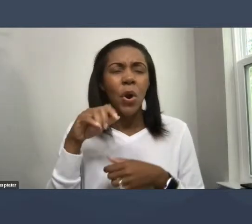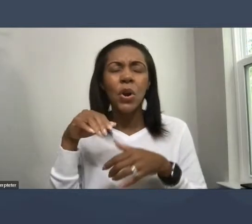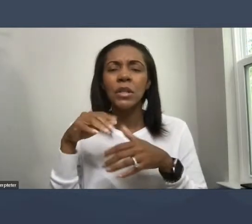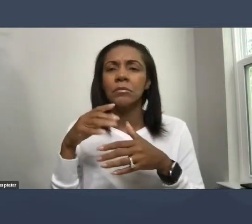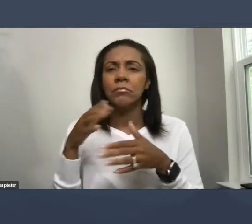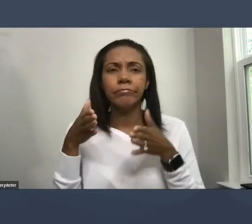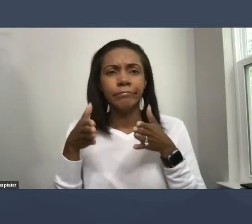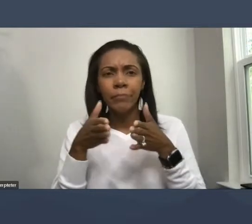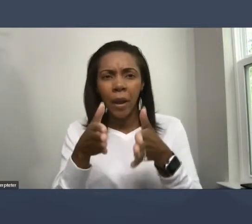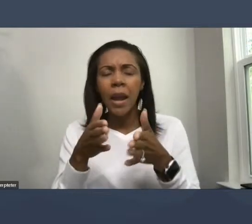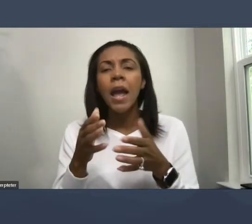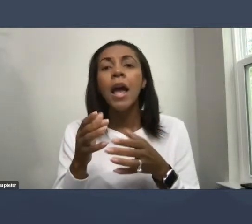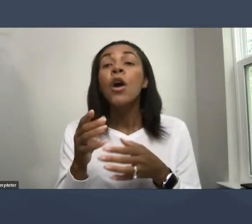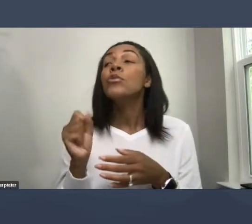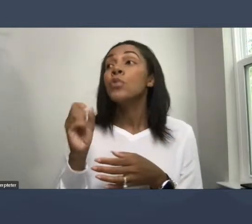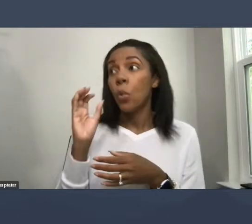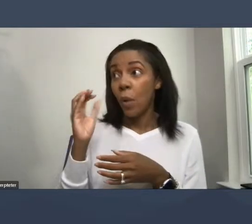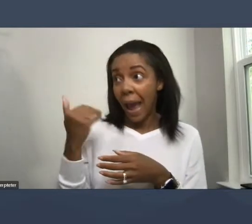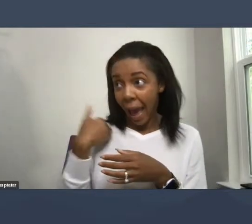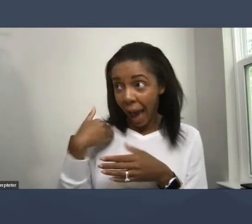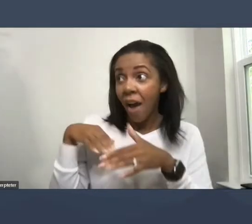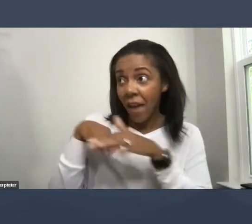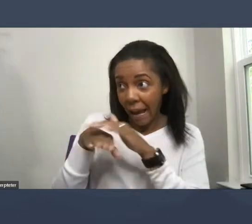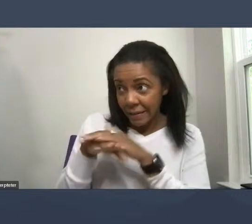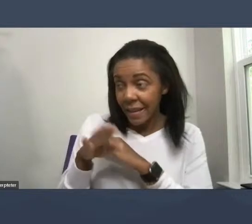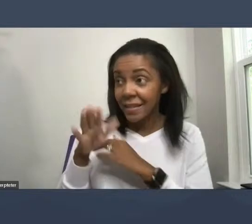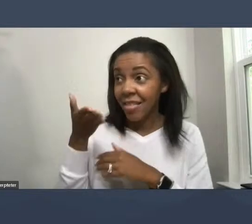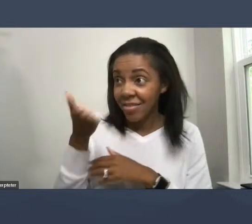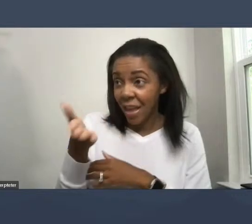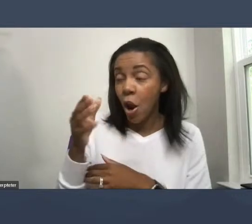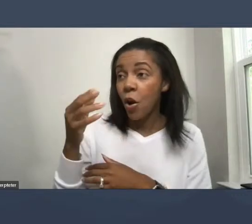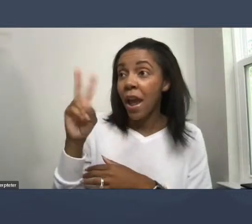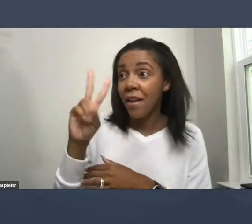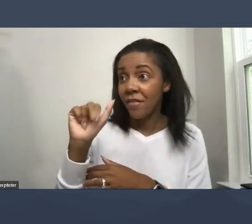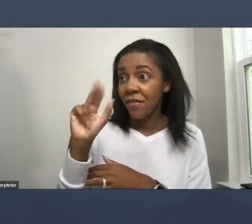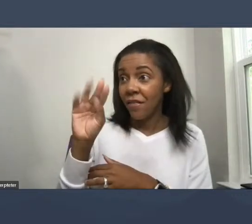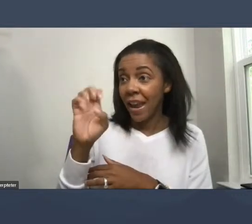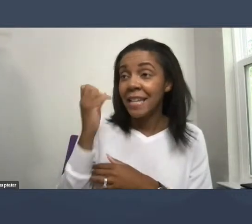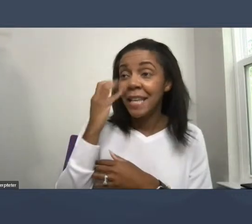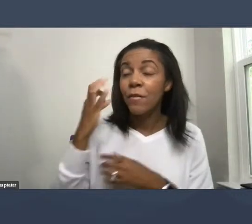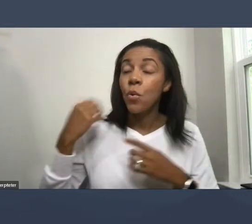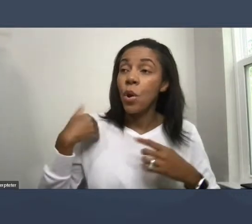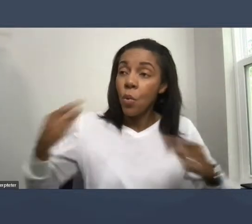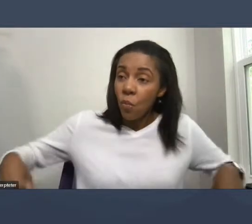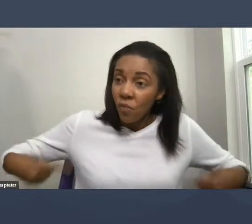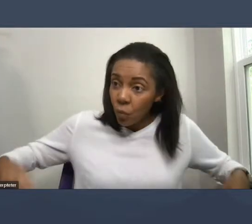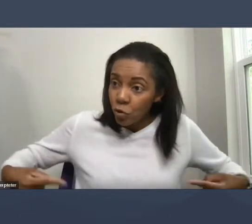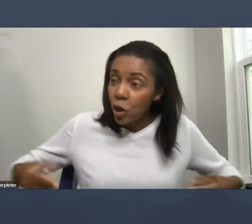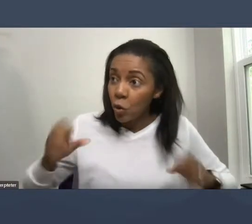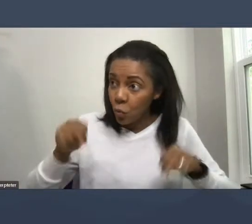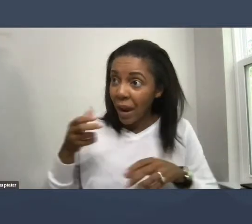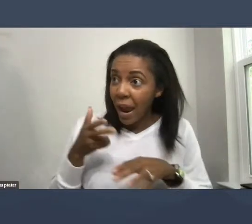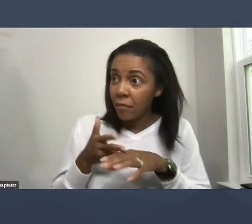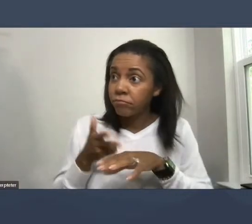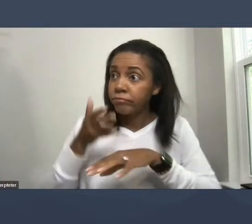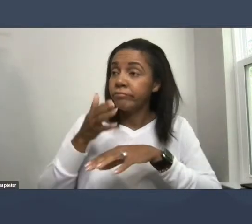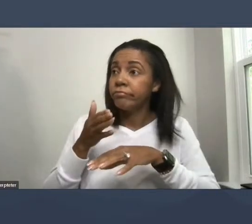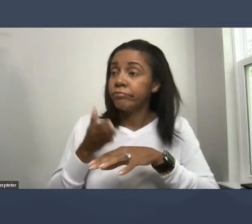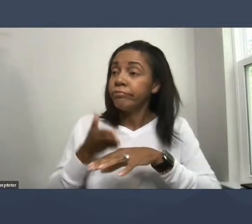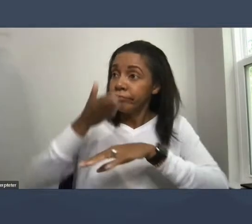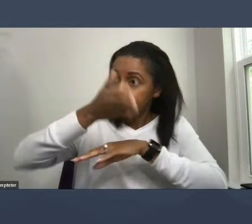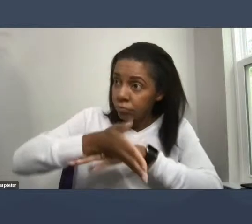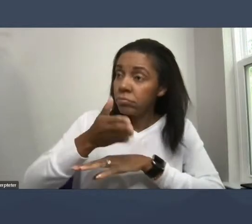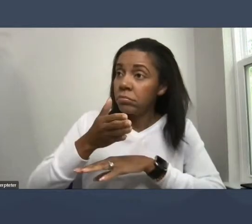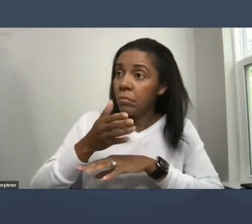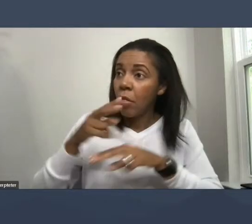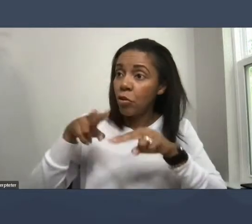across there. So there is an access there at Vance. If you're handicapped and in a wheelchair, you can get across those tracks. Yeah. There's also one